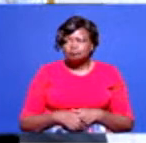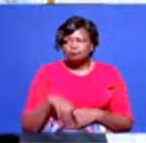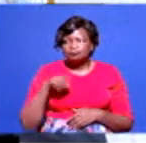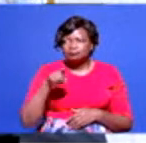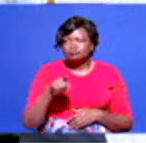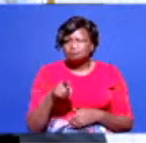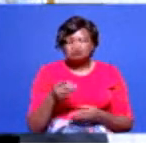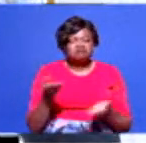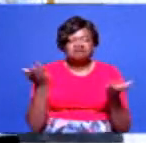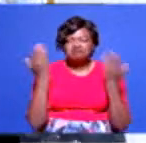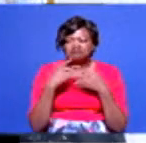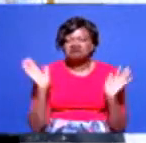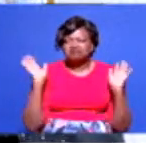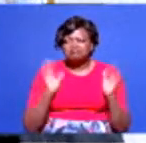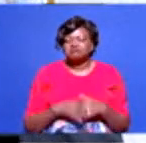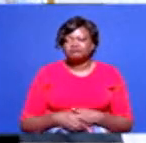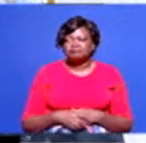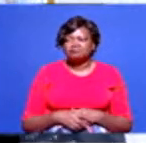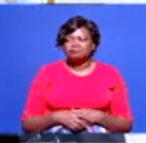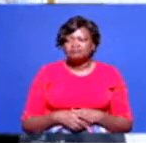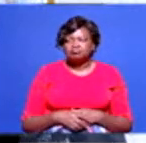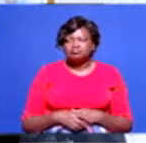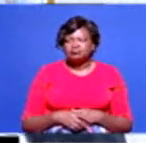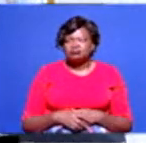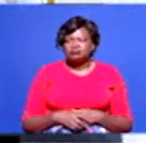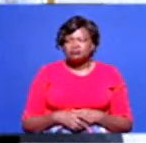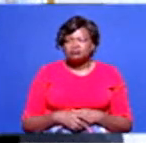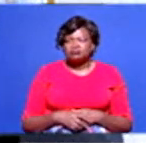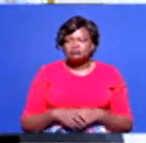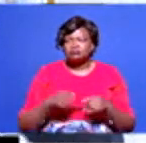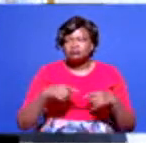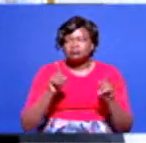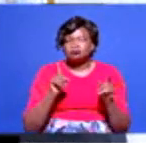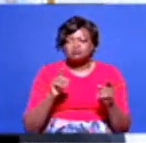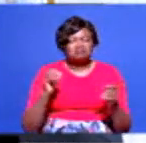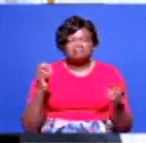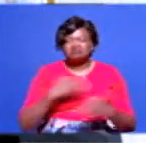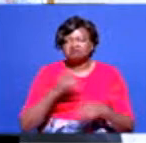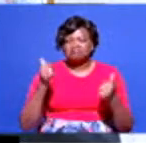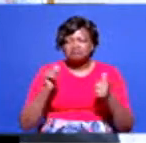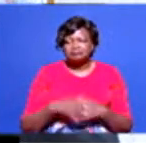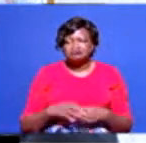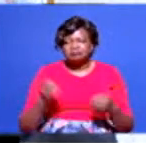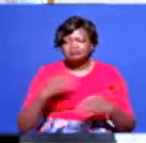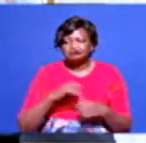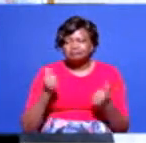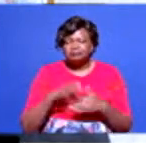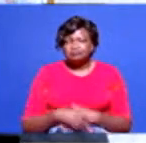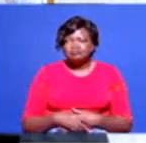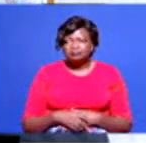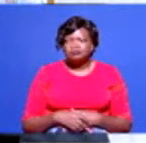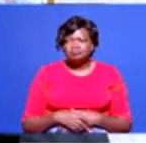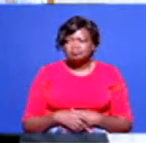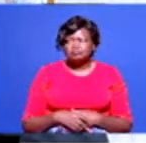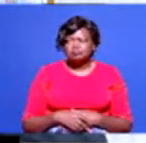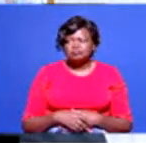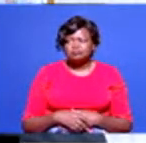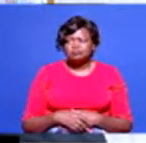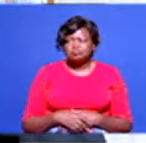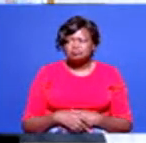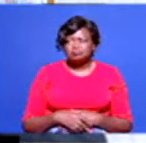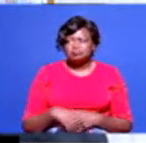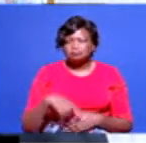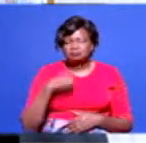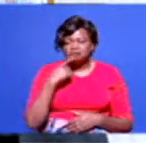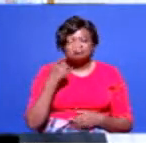imeisha. He was never frightened or shocked. He told me, "Hayo